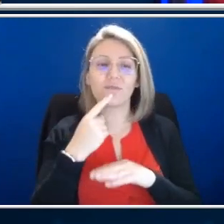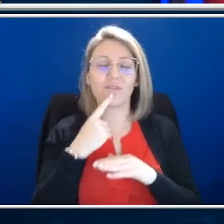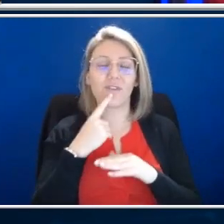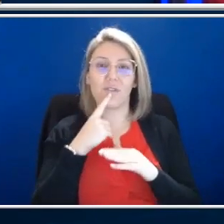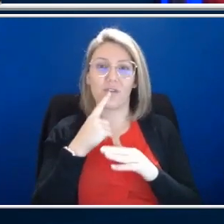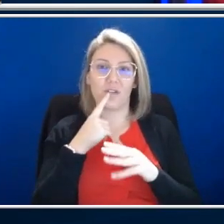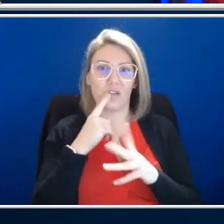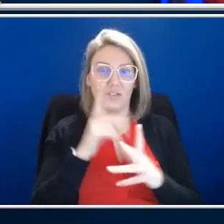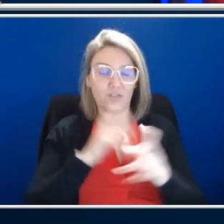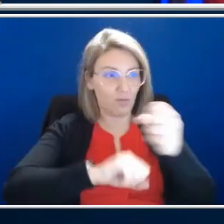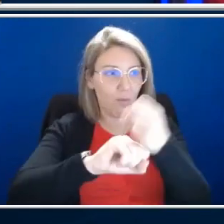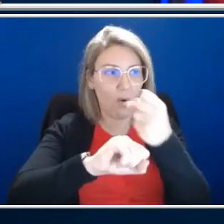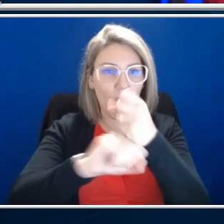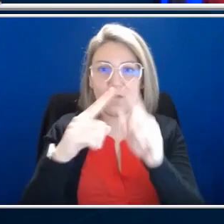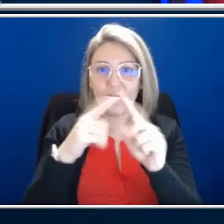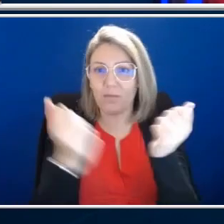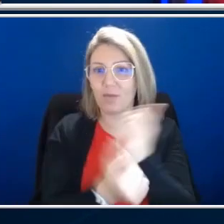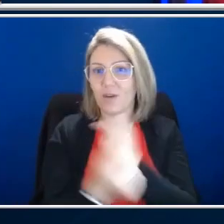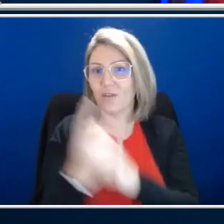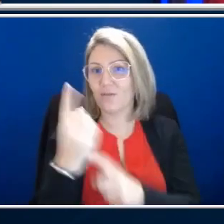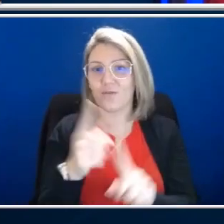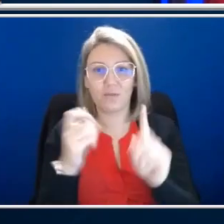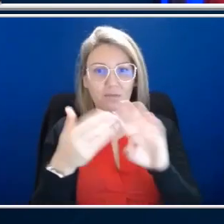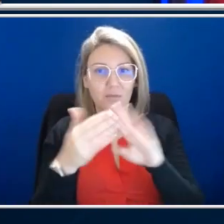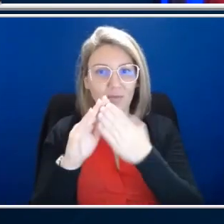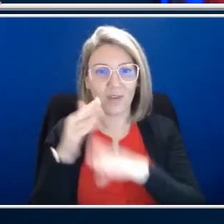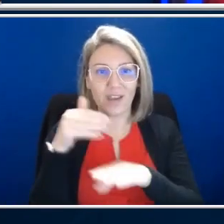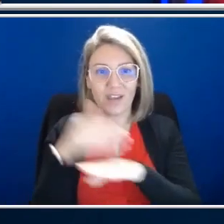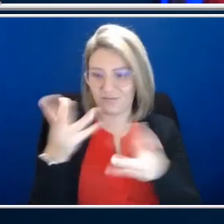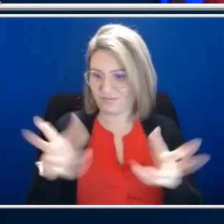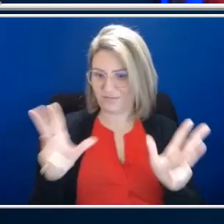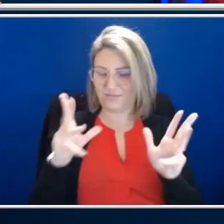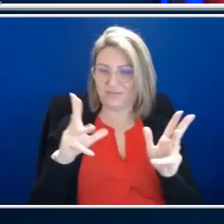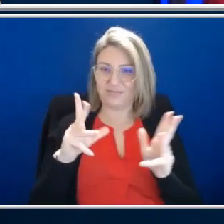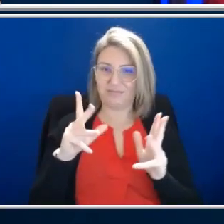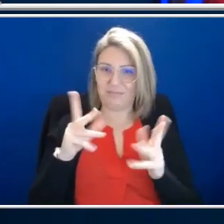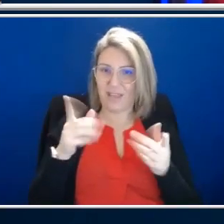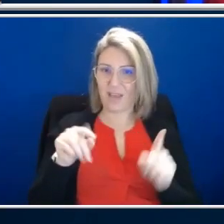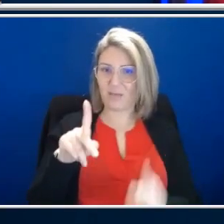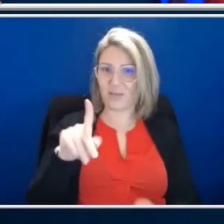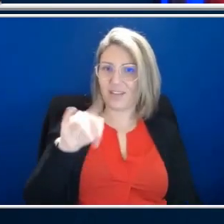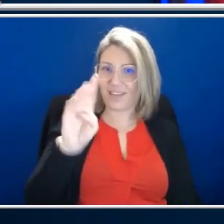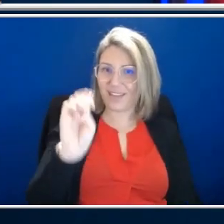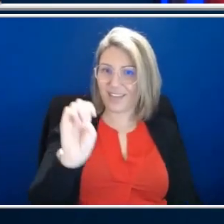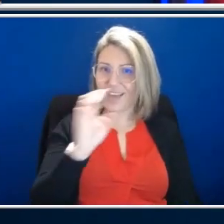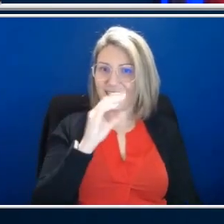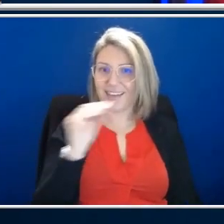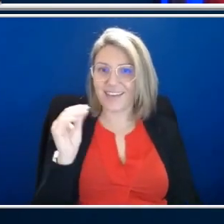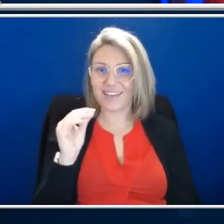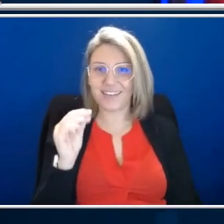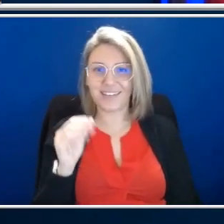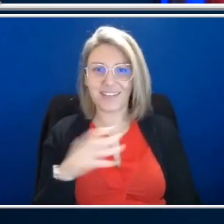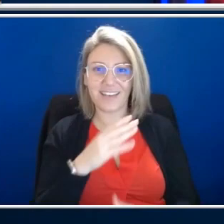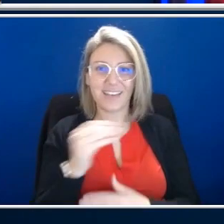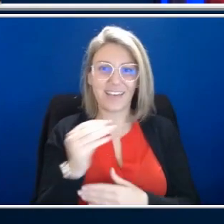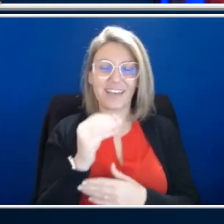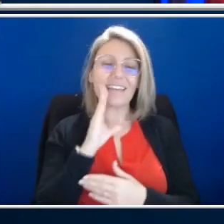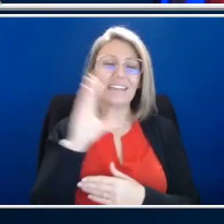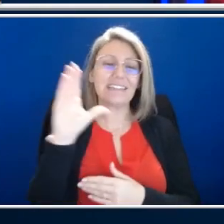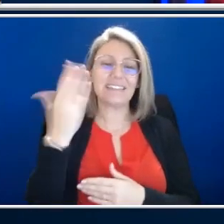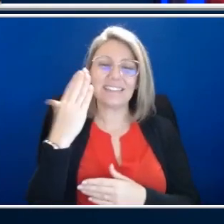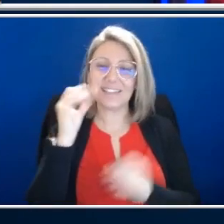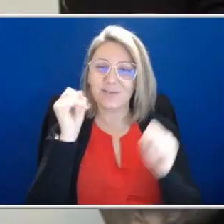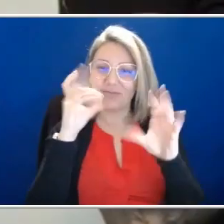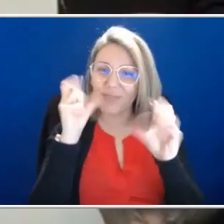you got from the community after this happened to Kyle, and it seems just remarkable. Can you talk about